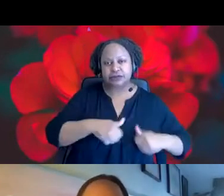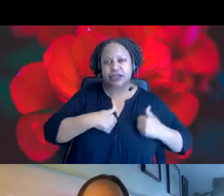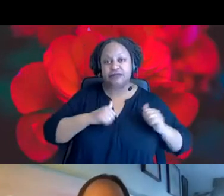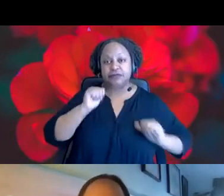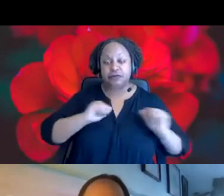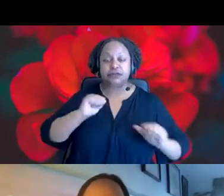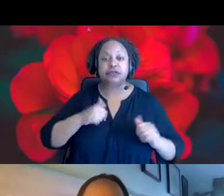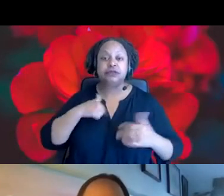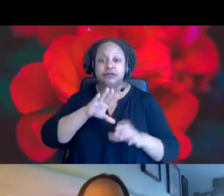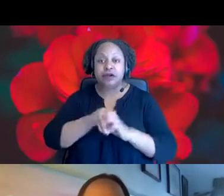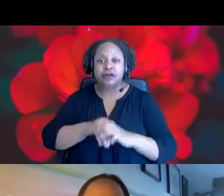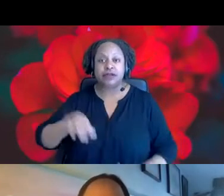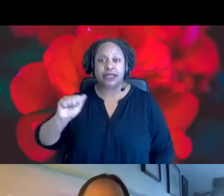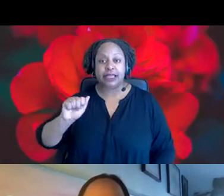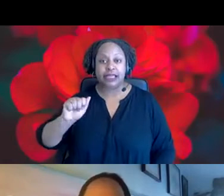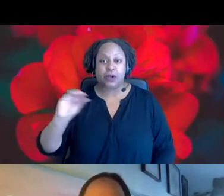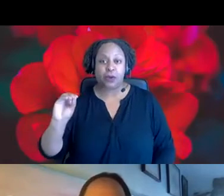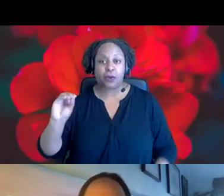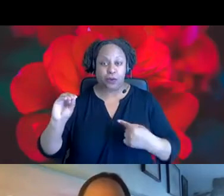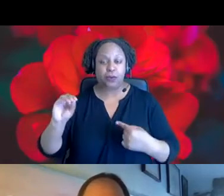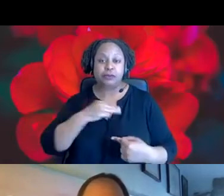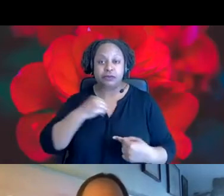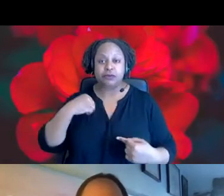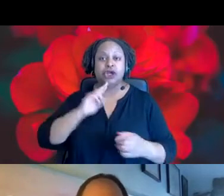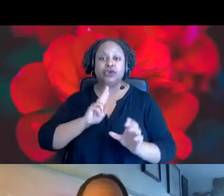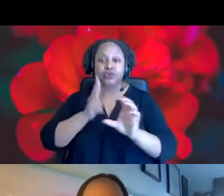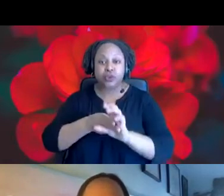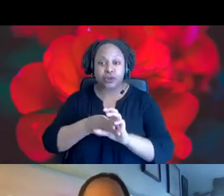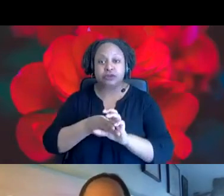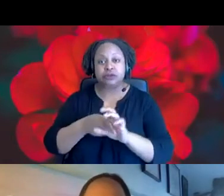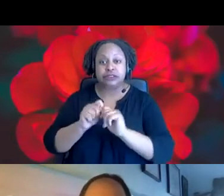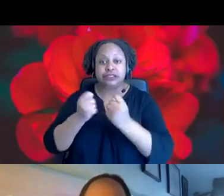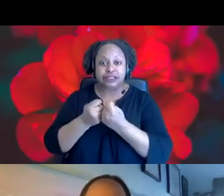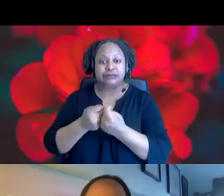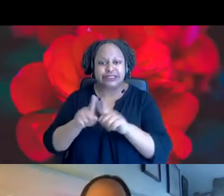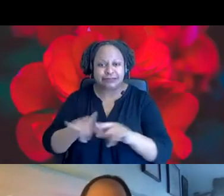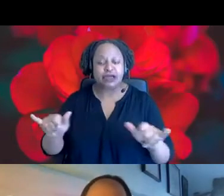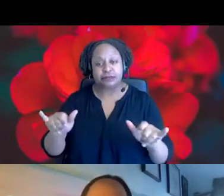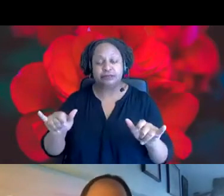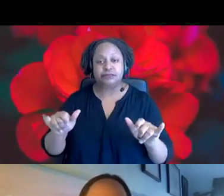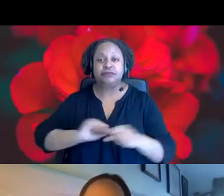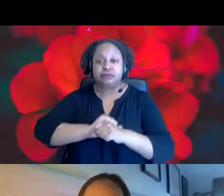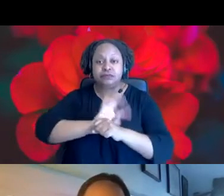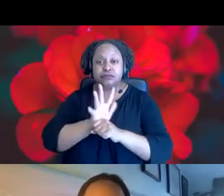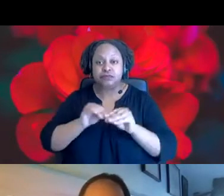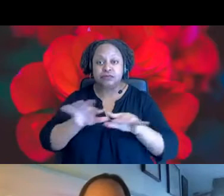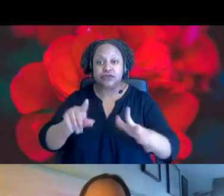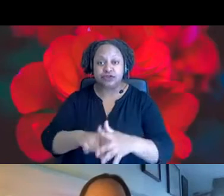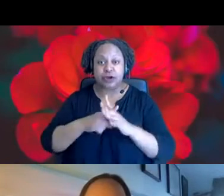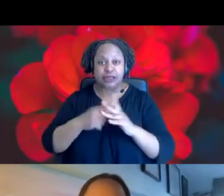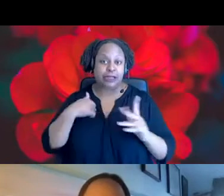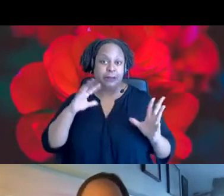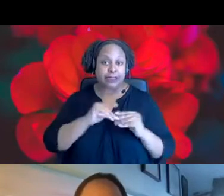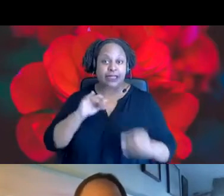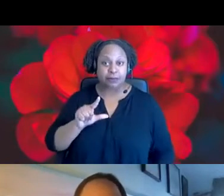AO, I came on to the team right as the pandemic began. We had a meeting in April, and then